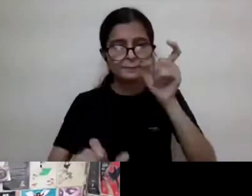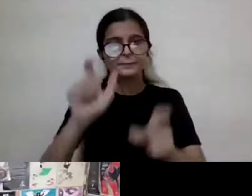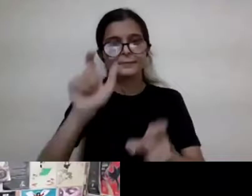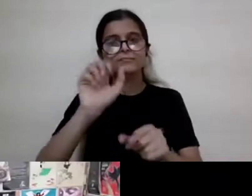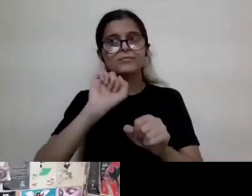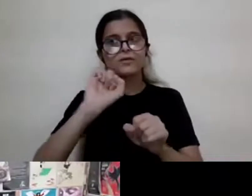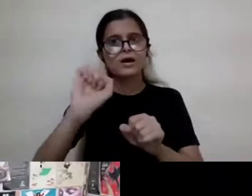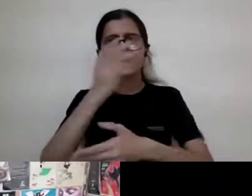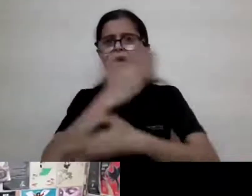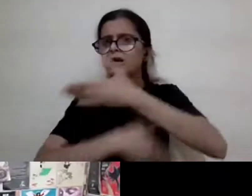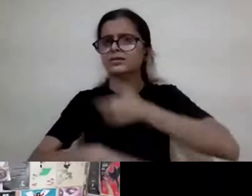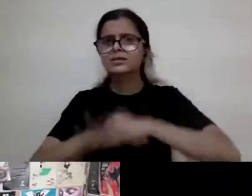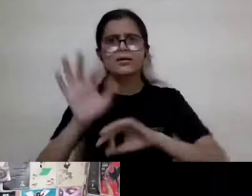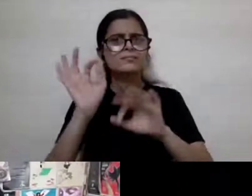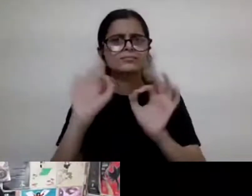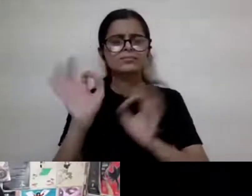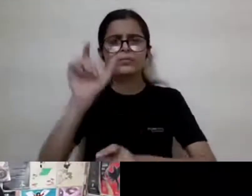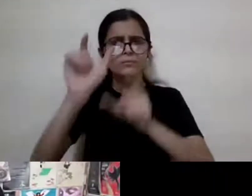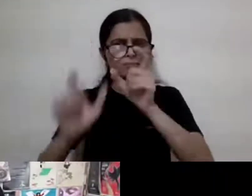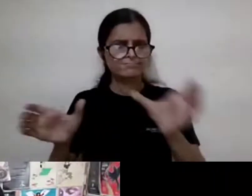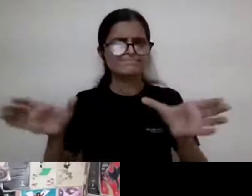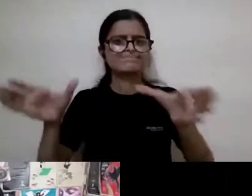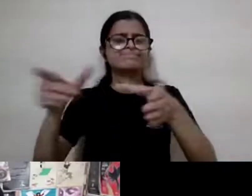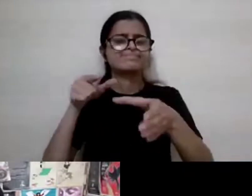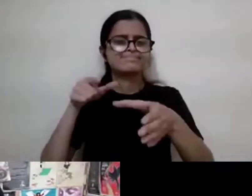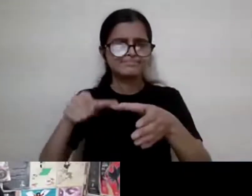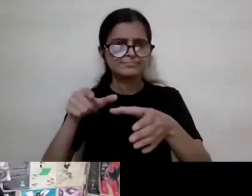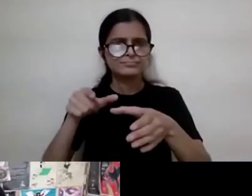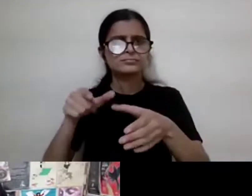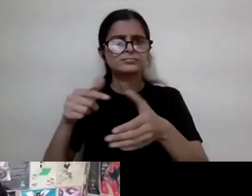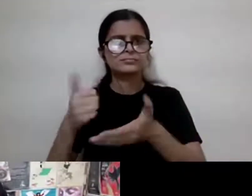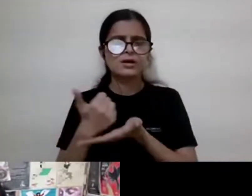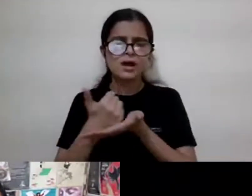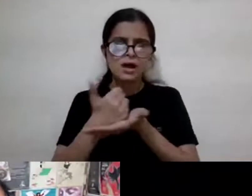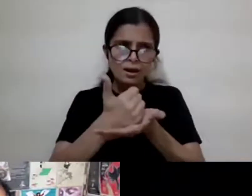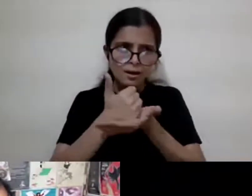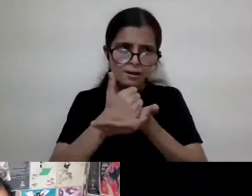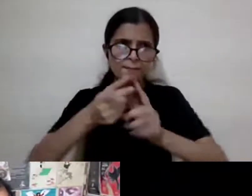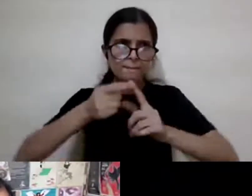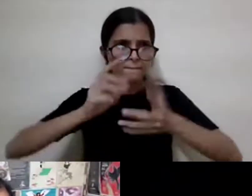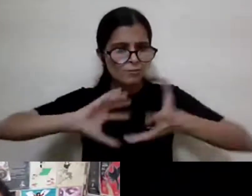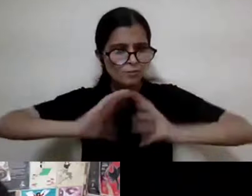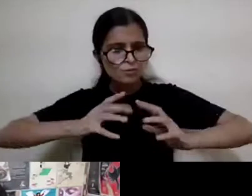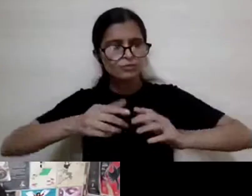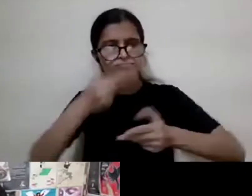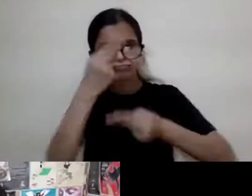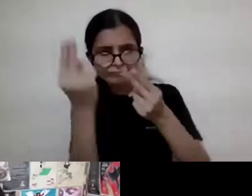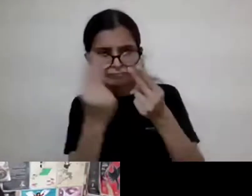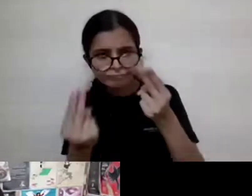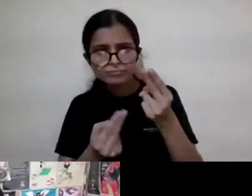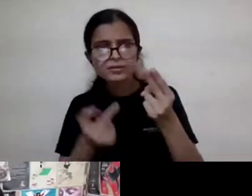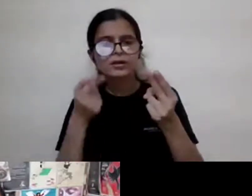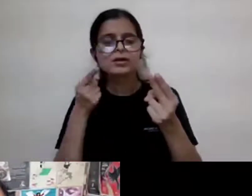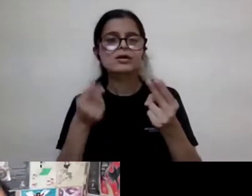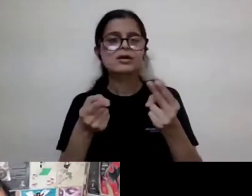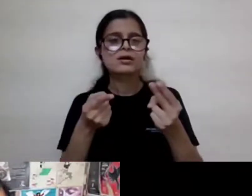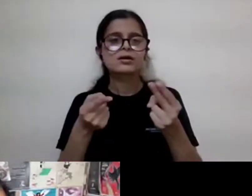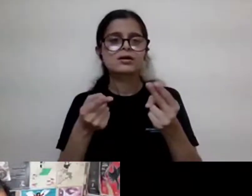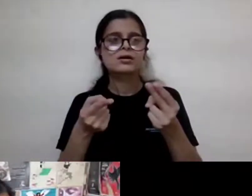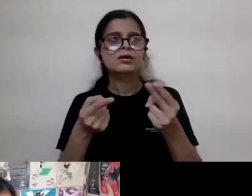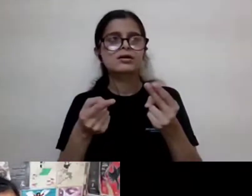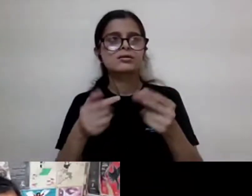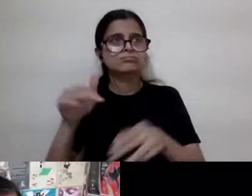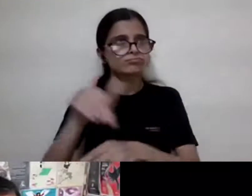without disabilities do to help in the production of design of more inclusive